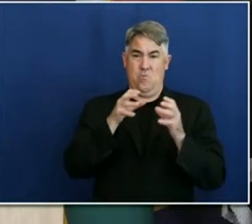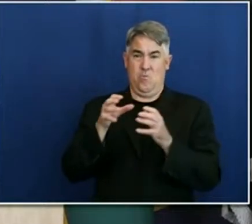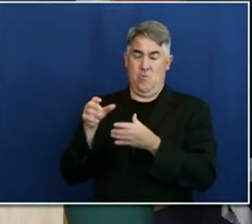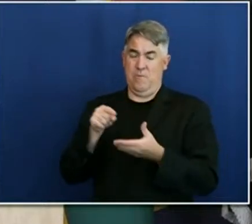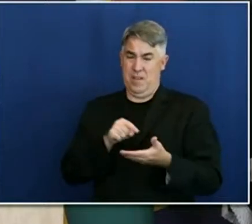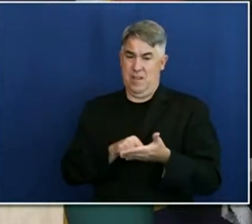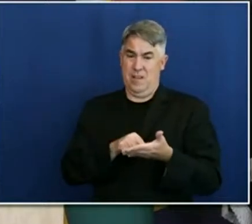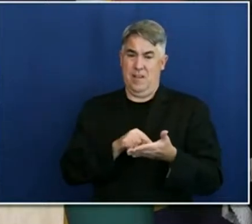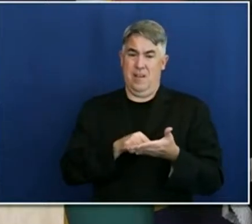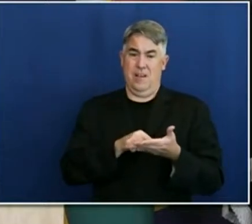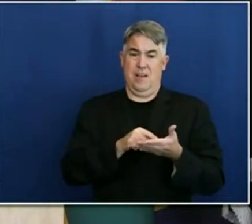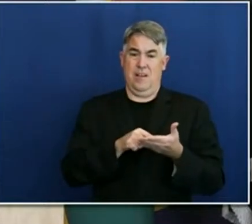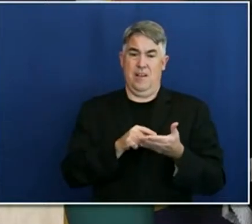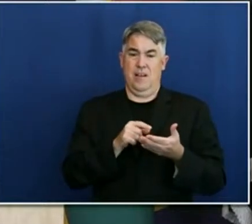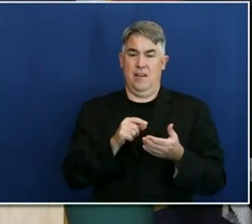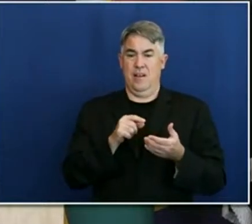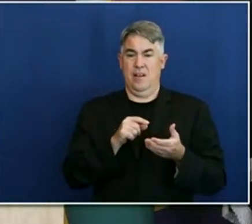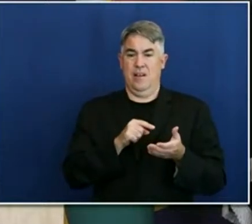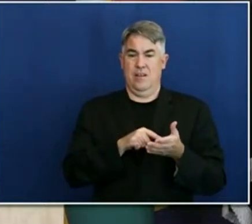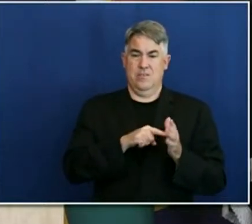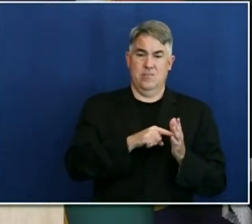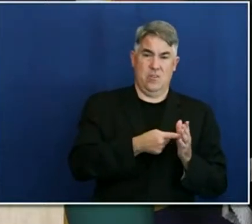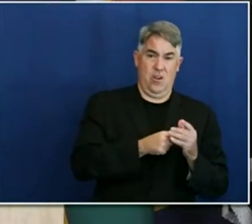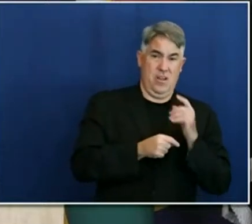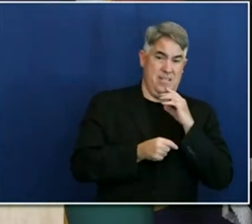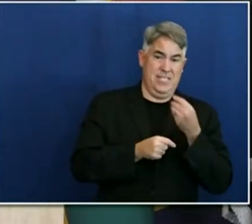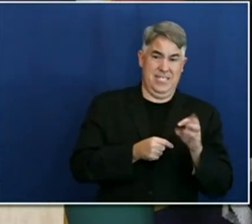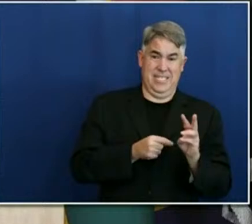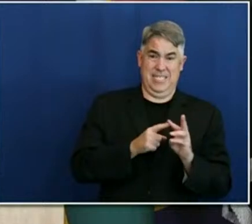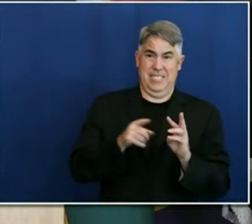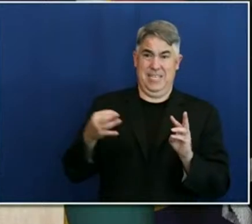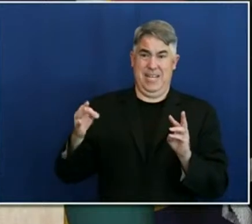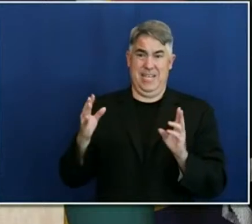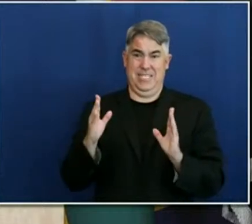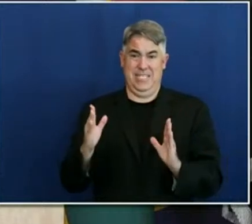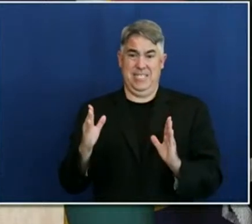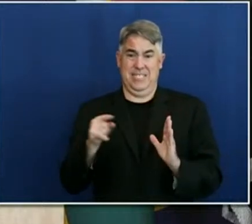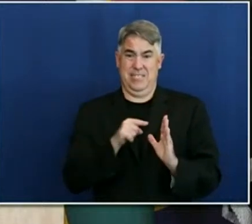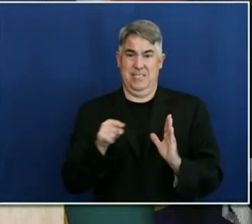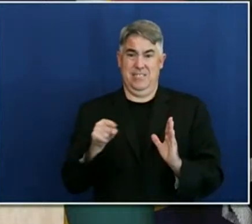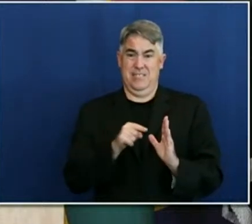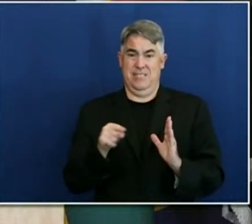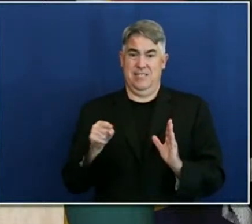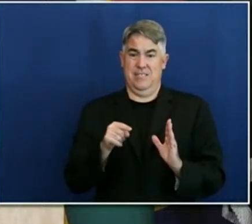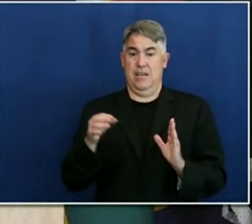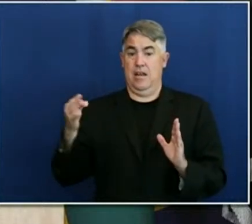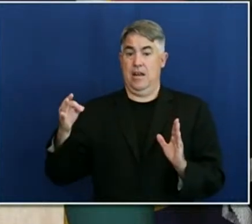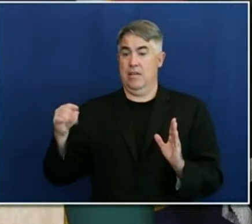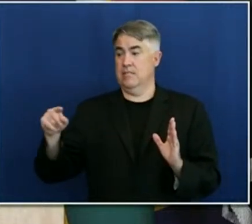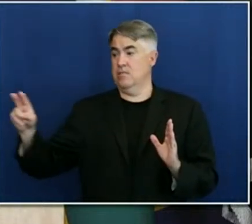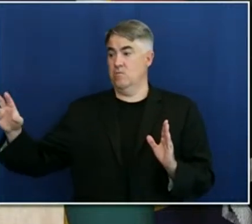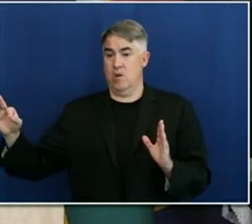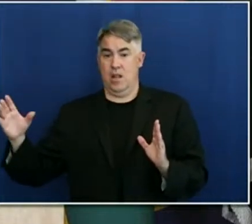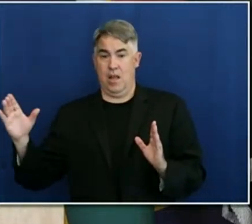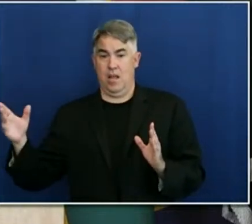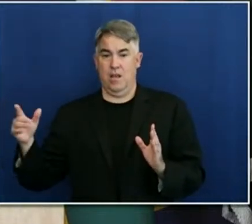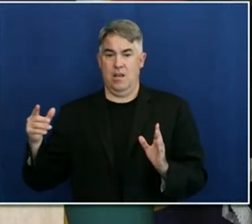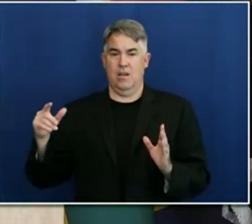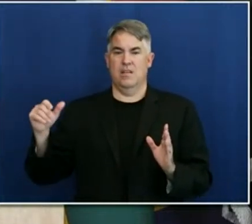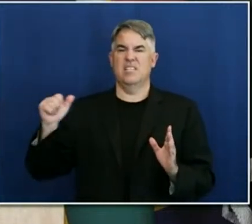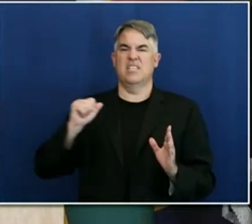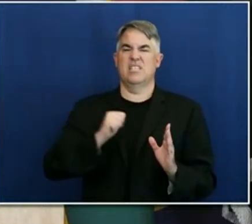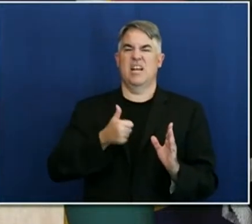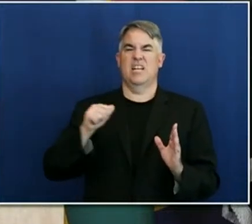starting with 16 to 19-year-olds. So what I have is the group of 16 to 19-year-olds. And the total